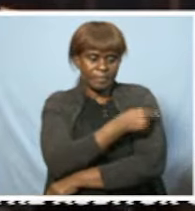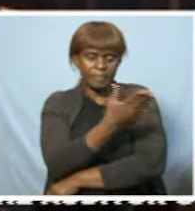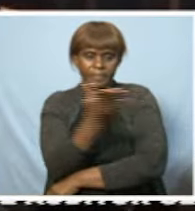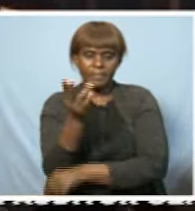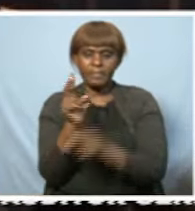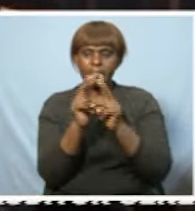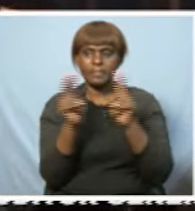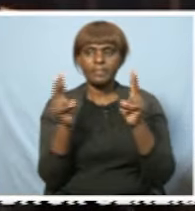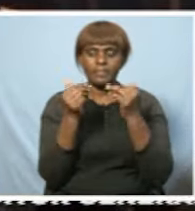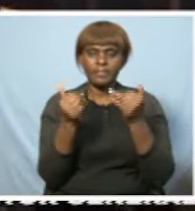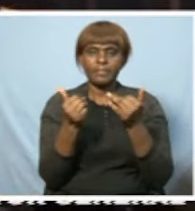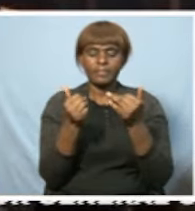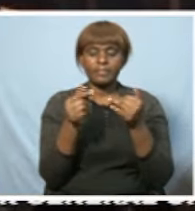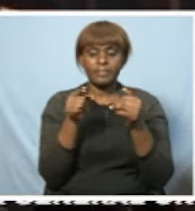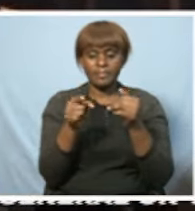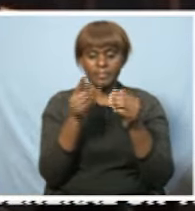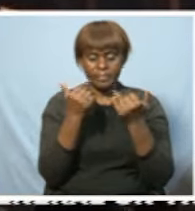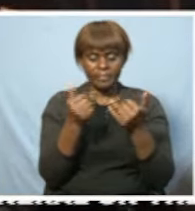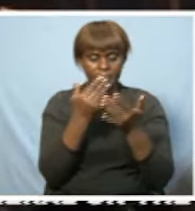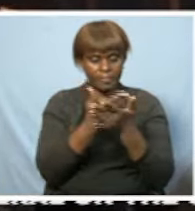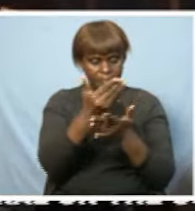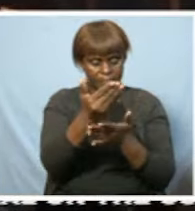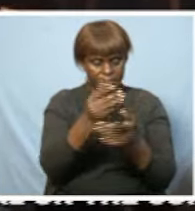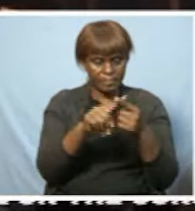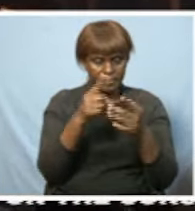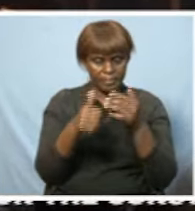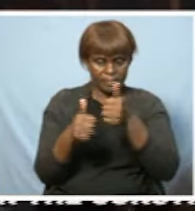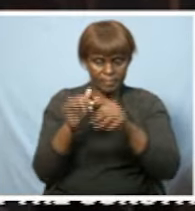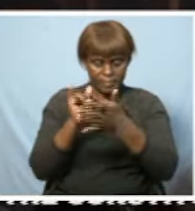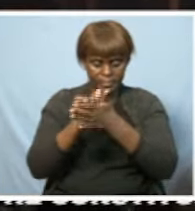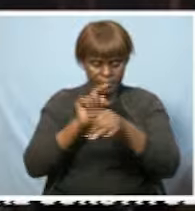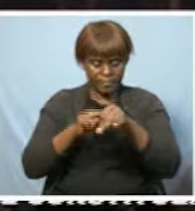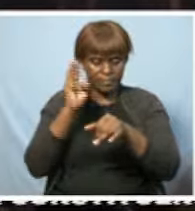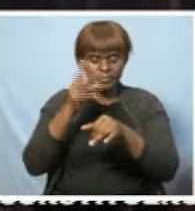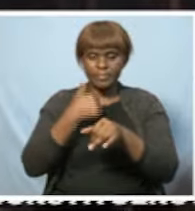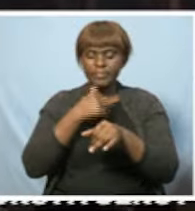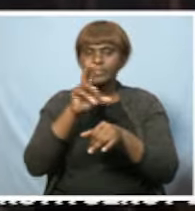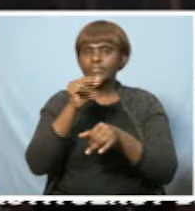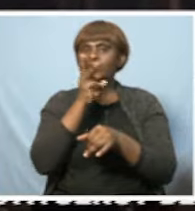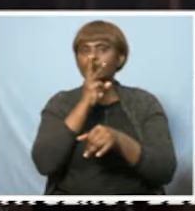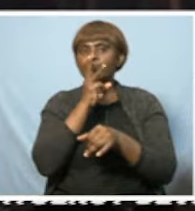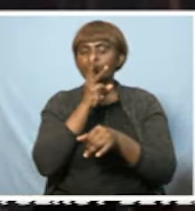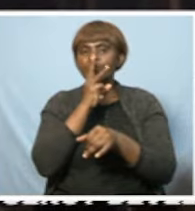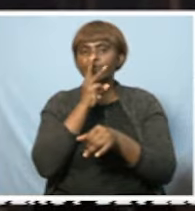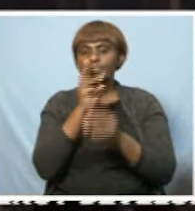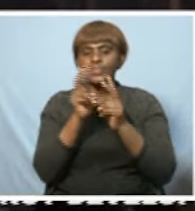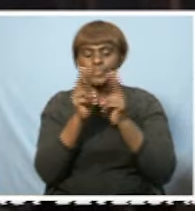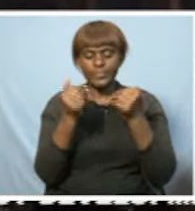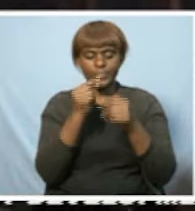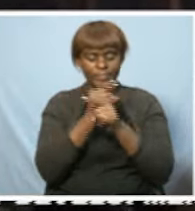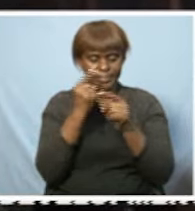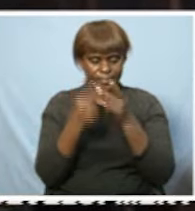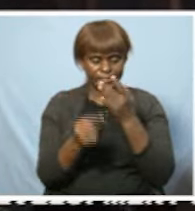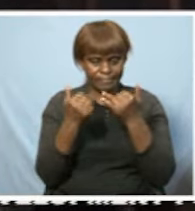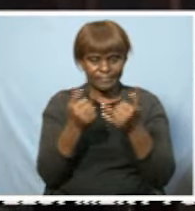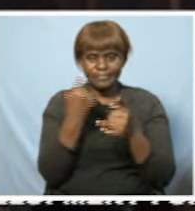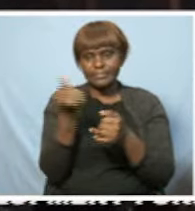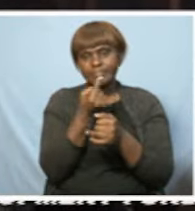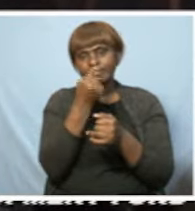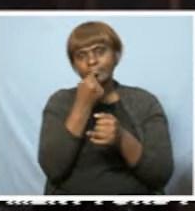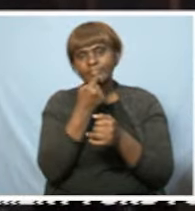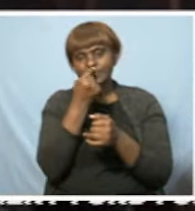So now they will procure, and yet that time there will be no water. So it's just, I'm just urging